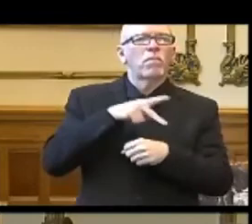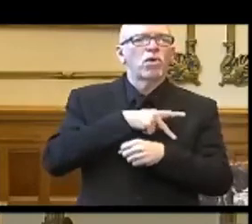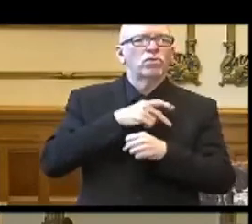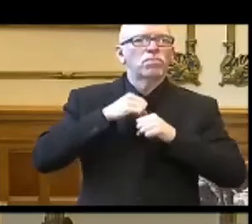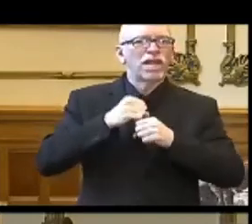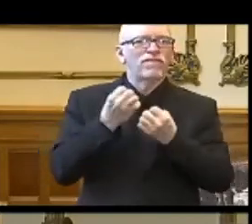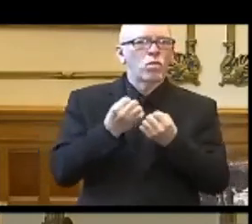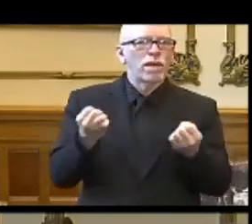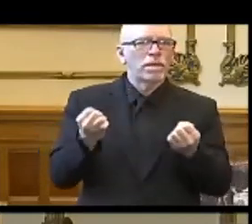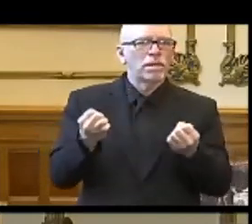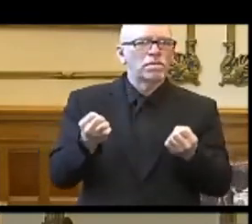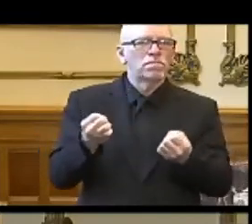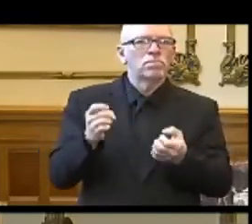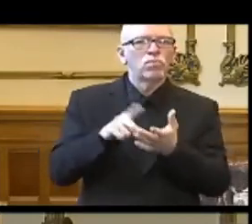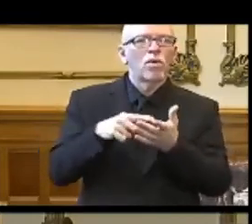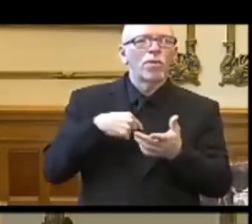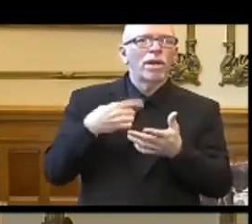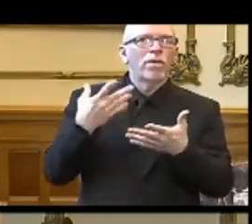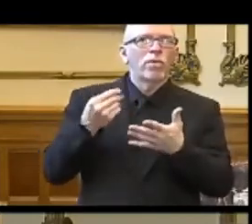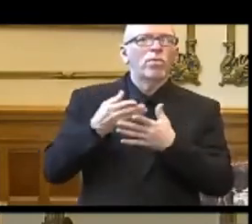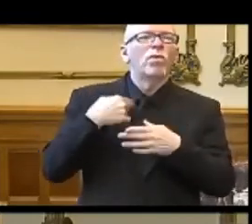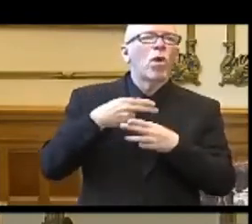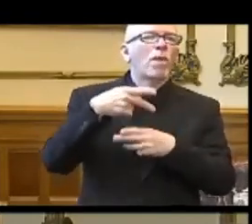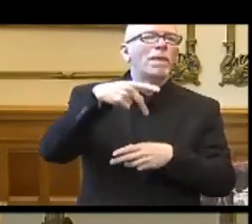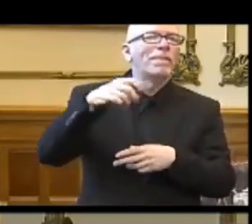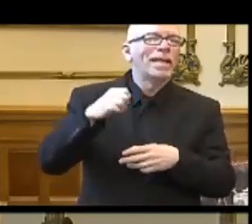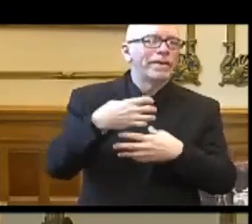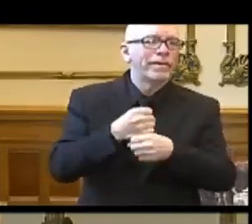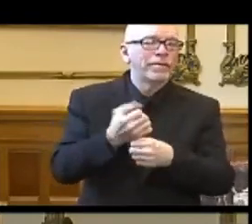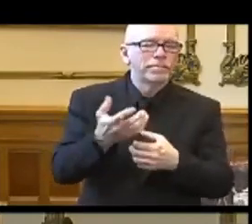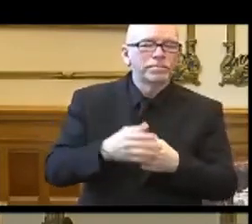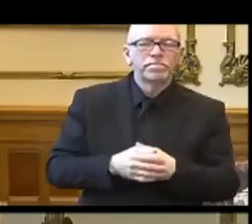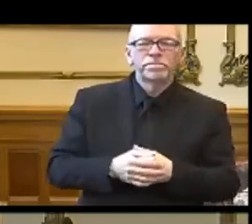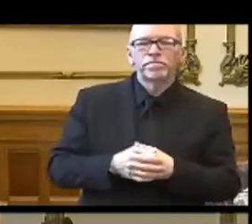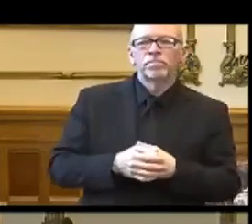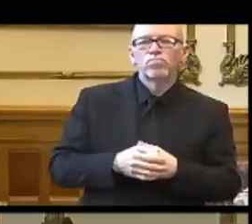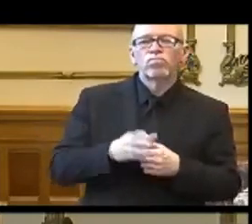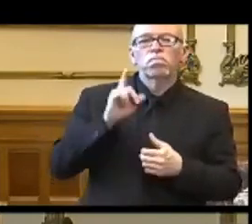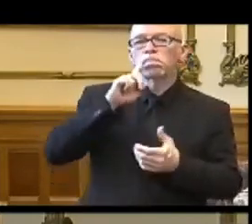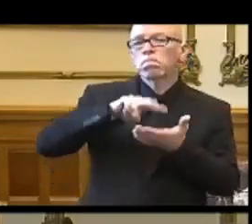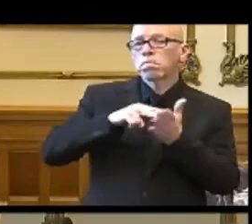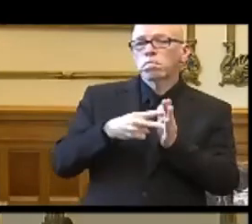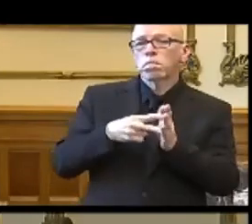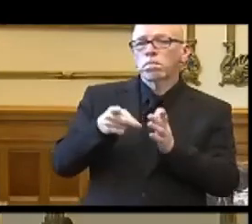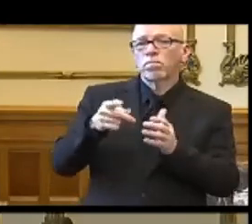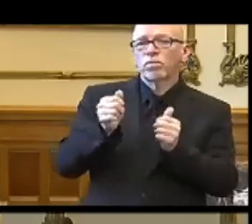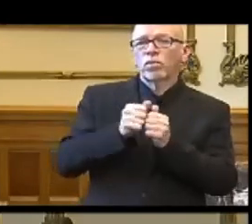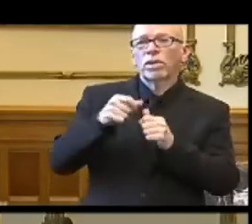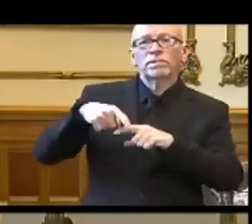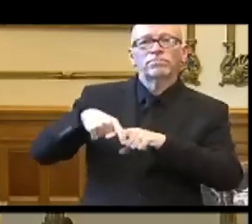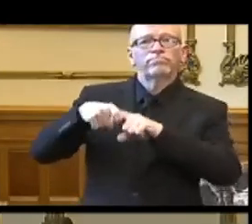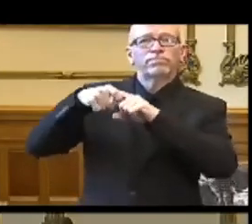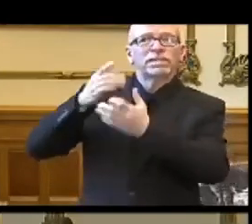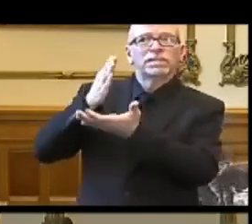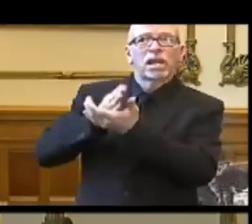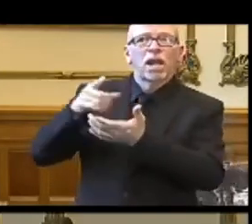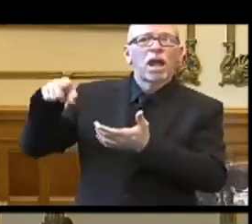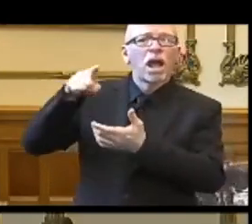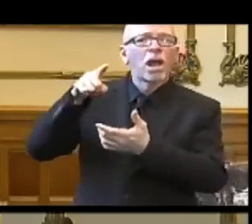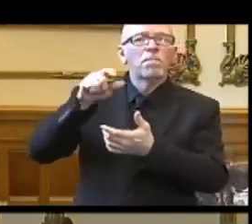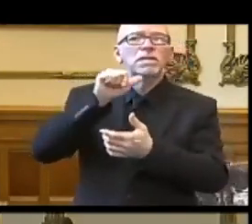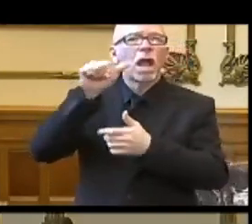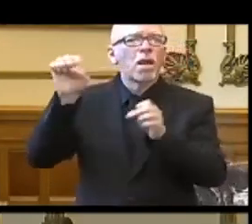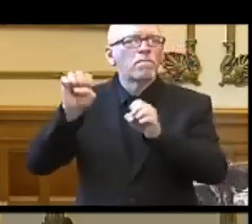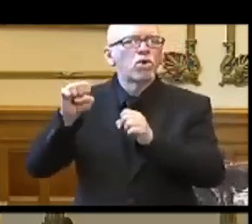Equipment, what we've been calling through this whole process PPE. And the idea behind the suspension of elective surgeries and